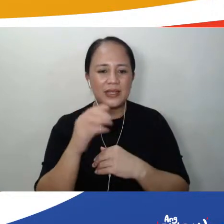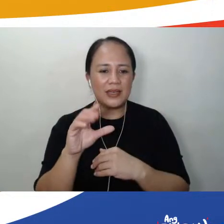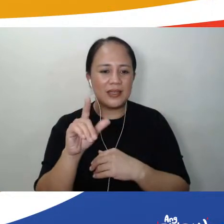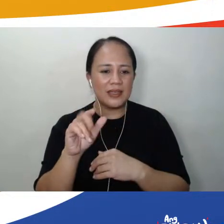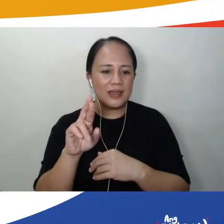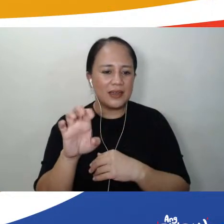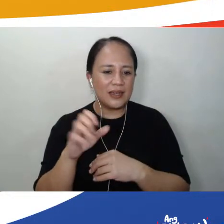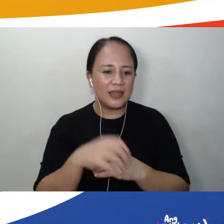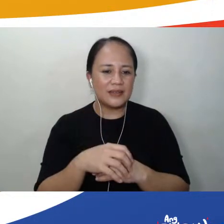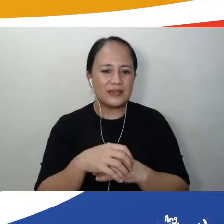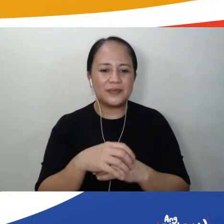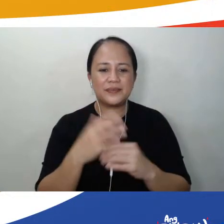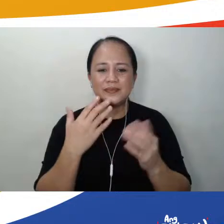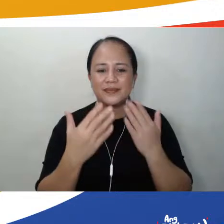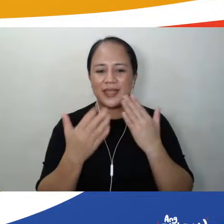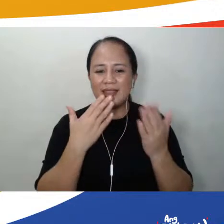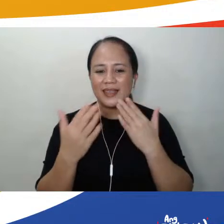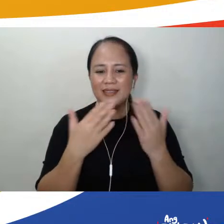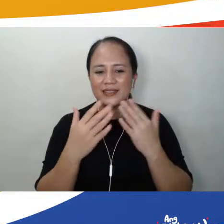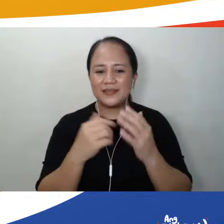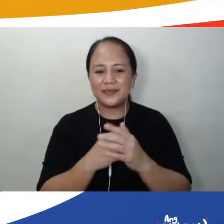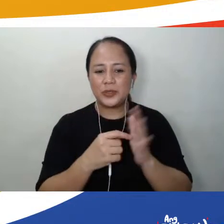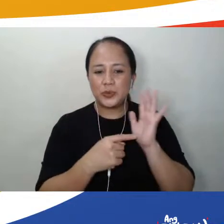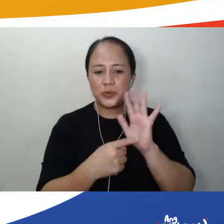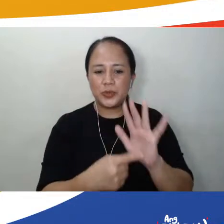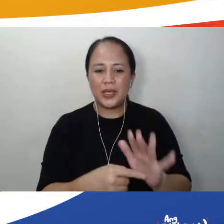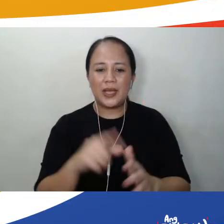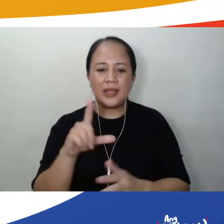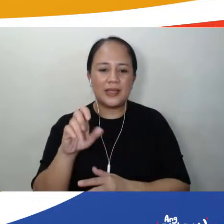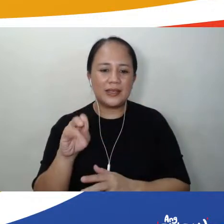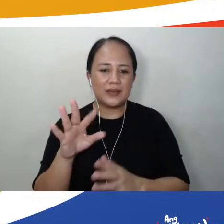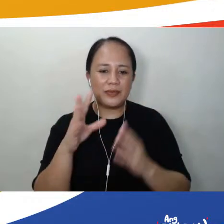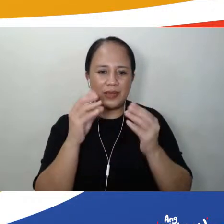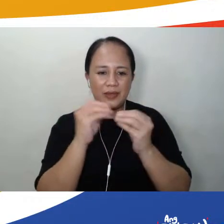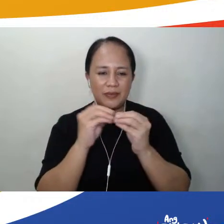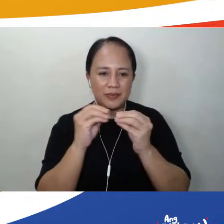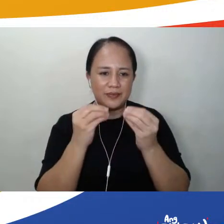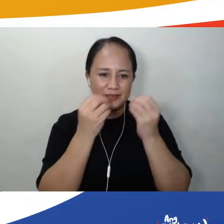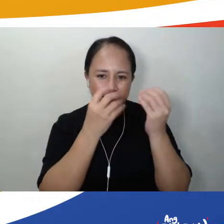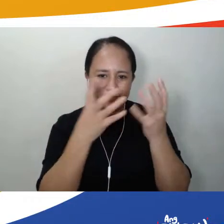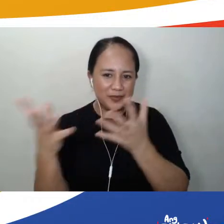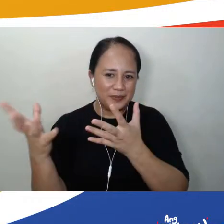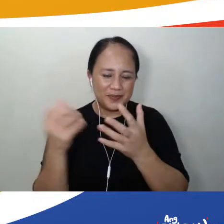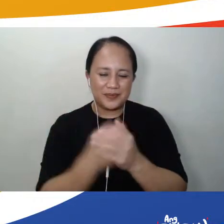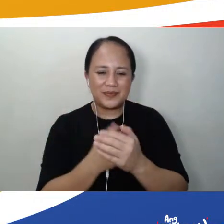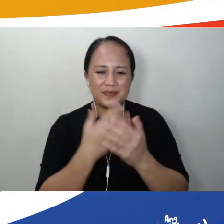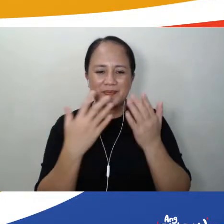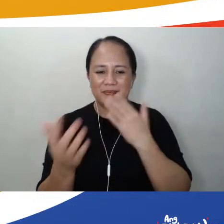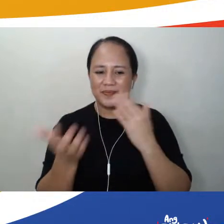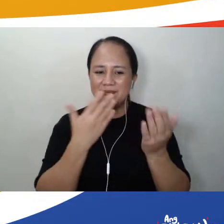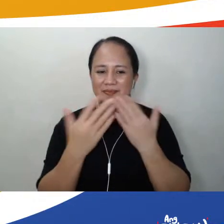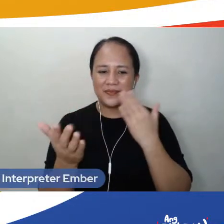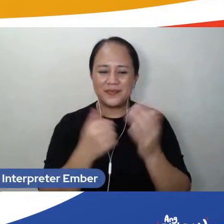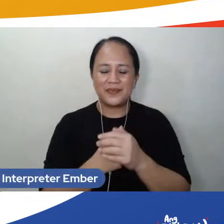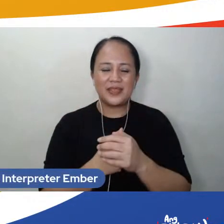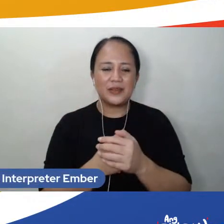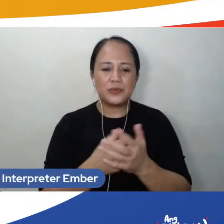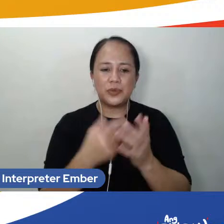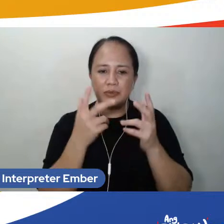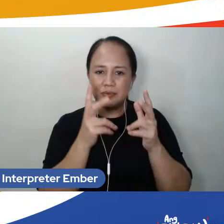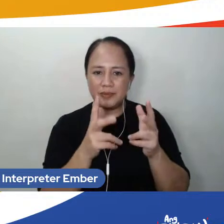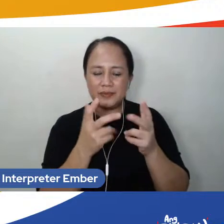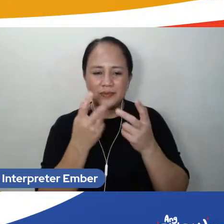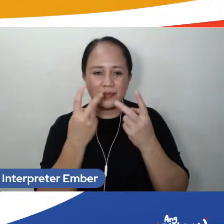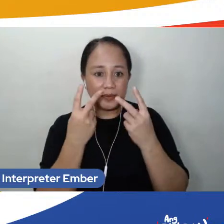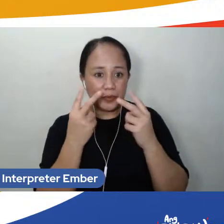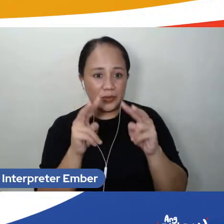Amador on Facebook. Maraming salamat sa show na to. Lente, napaka-informative. Maraming salamat po. Thank you rin so much for tuning in to our